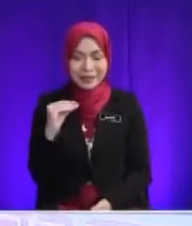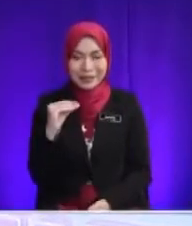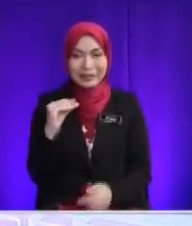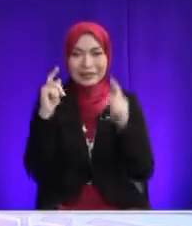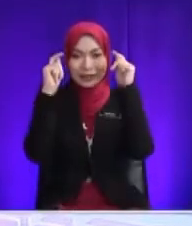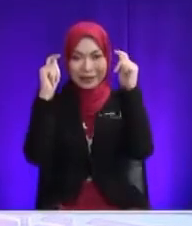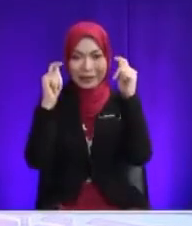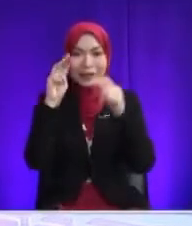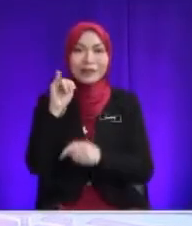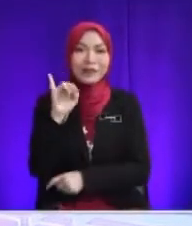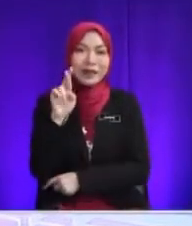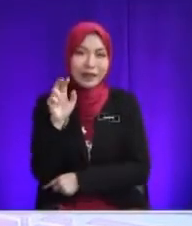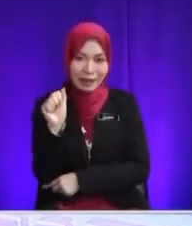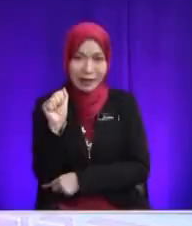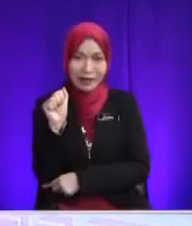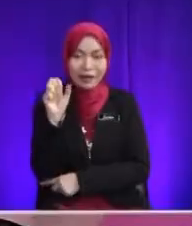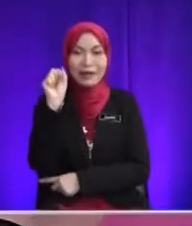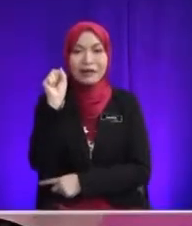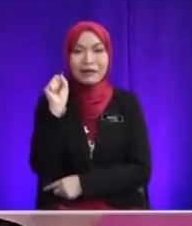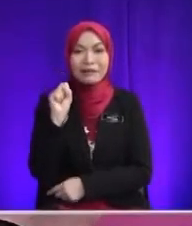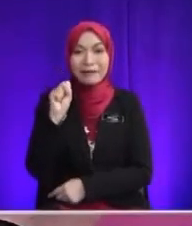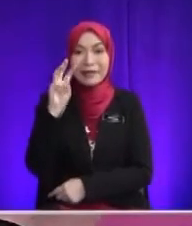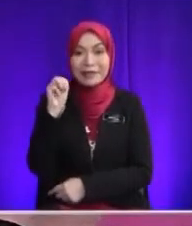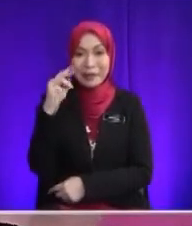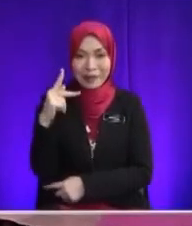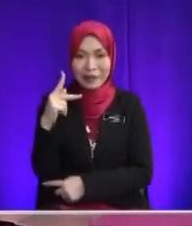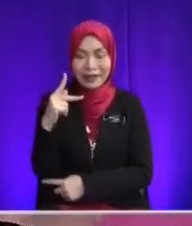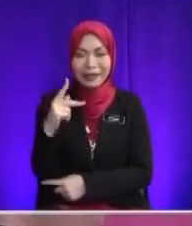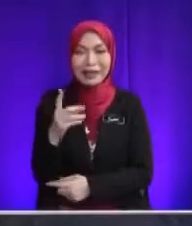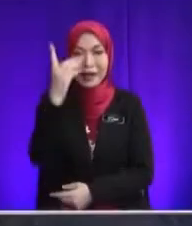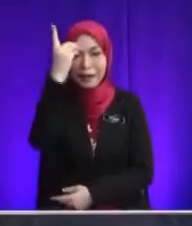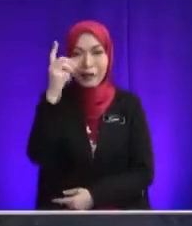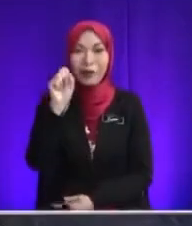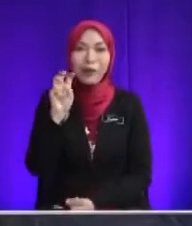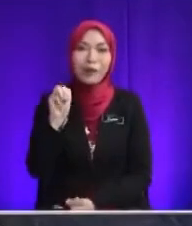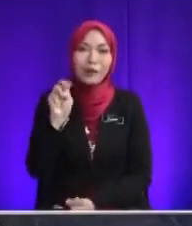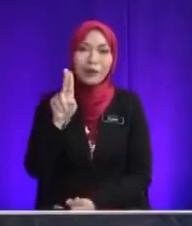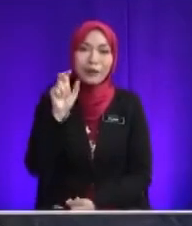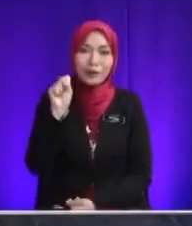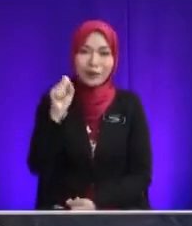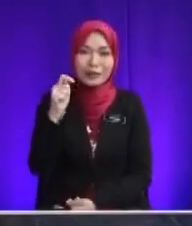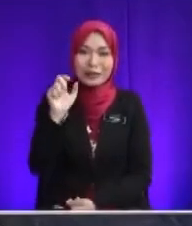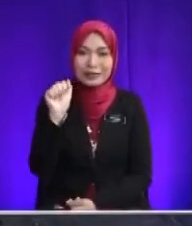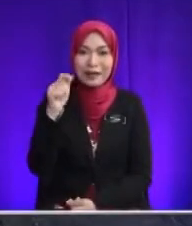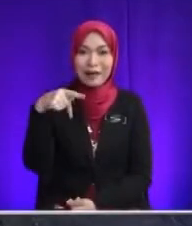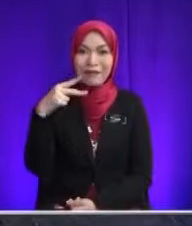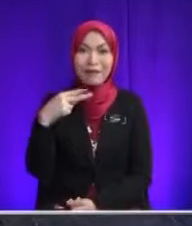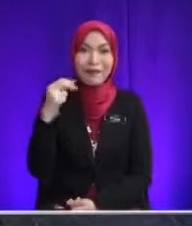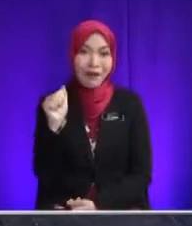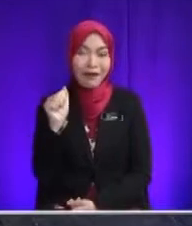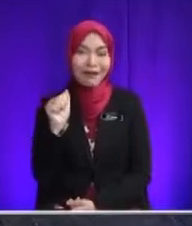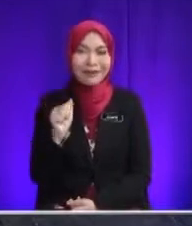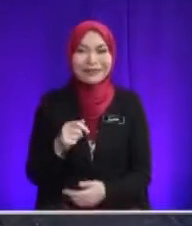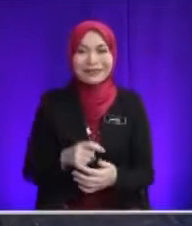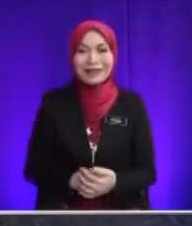from SMK Datuk Mustafa Sekinchan. Teacher, how are you, teacher? Hi, I'm fine, thank you. How do you do? I'm doing very fine as